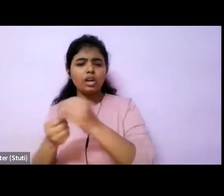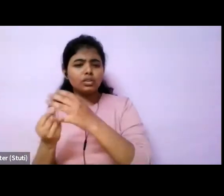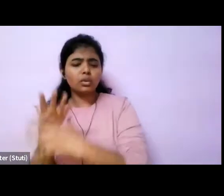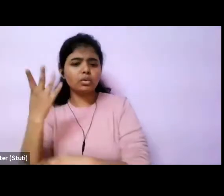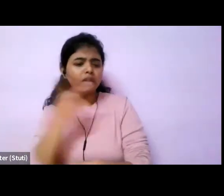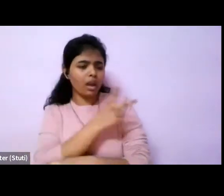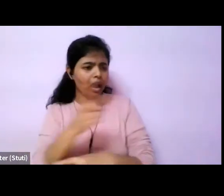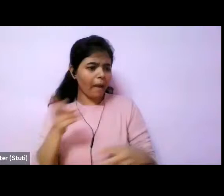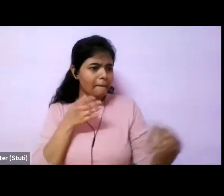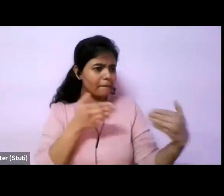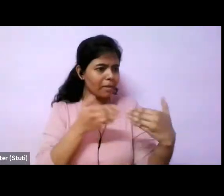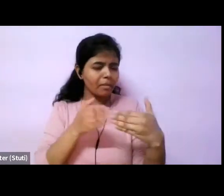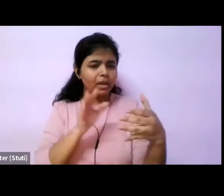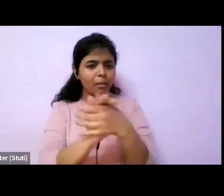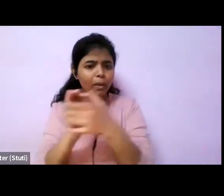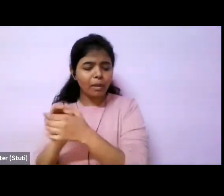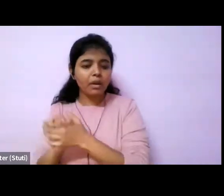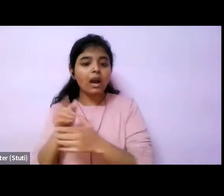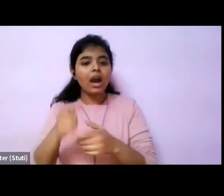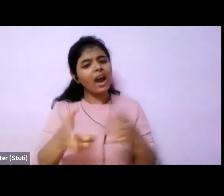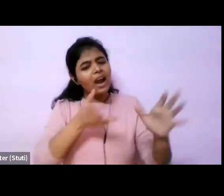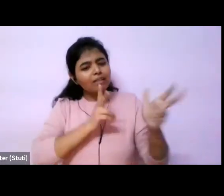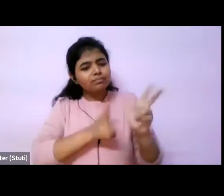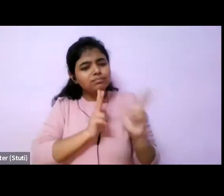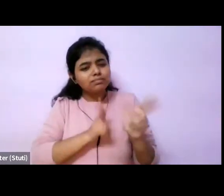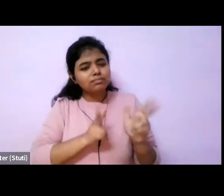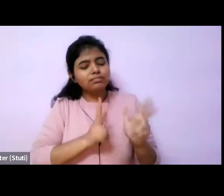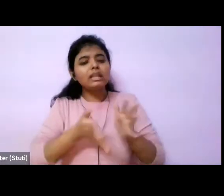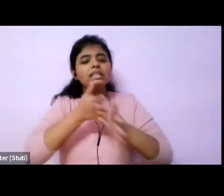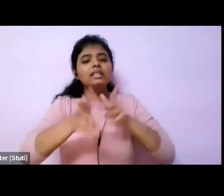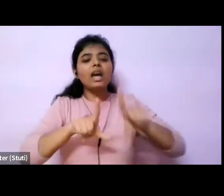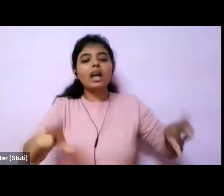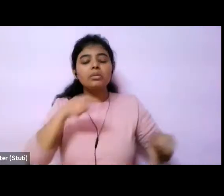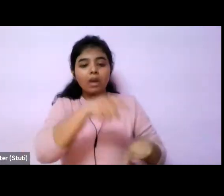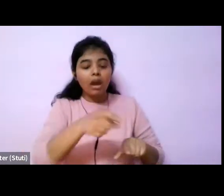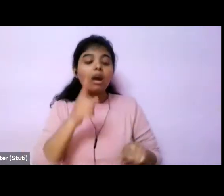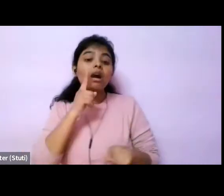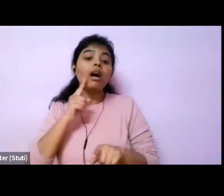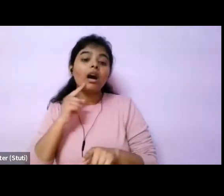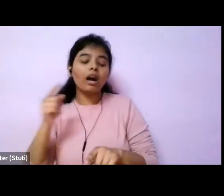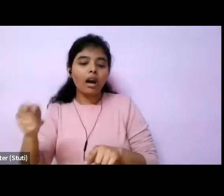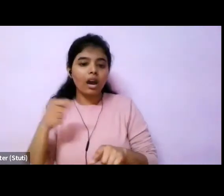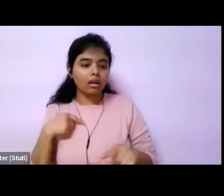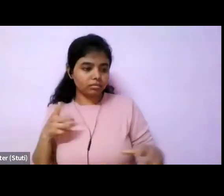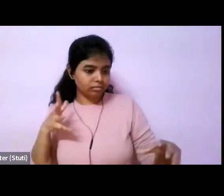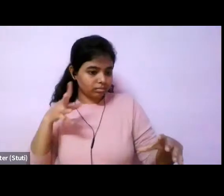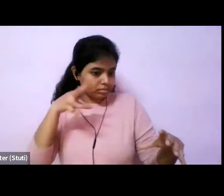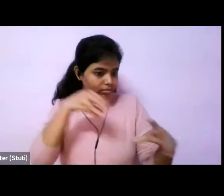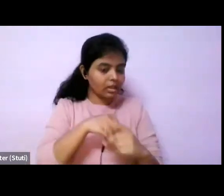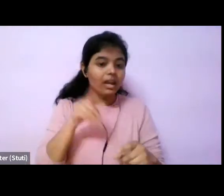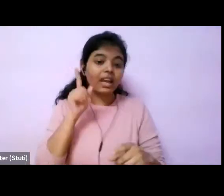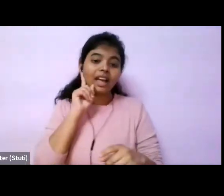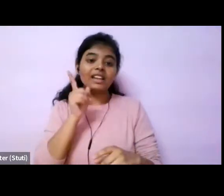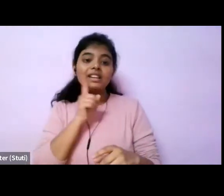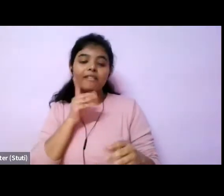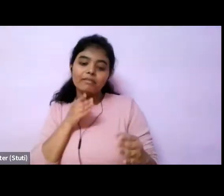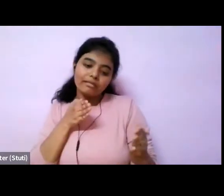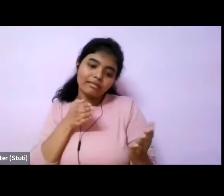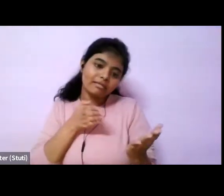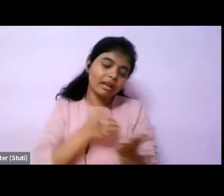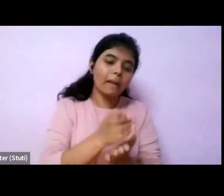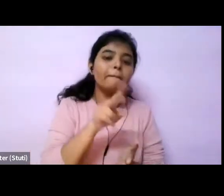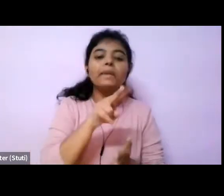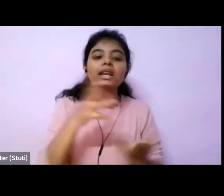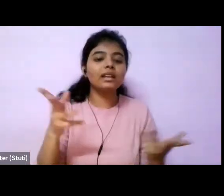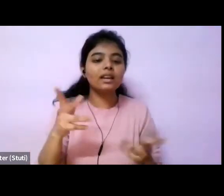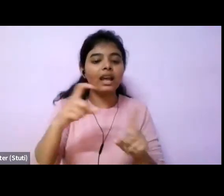friends with whom he can seamlessly communicate in sign language, Madan gradually takes a deaf turn. A deaf turn usually occurs